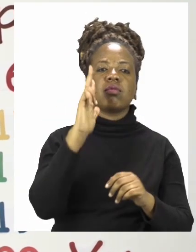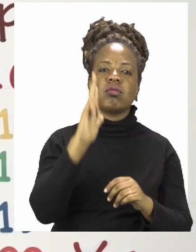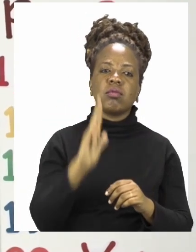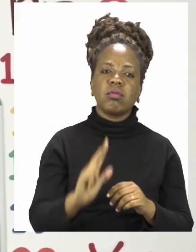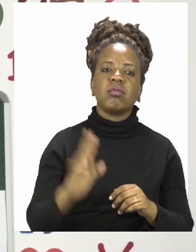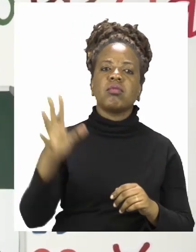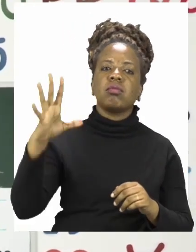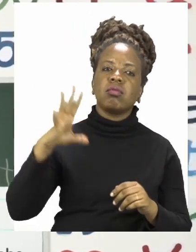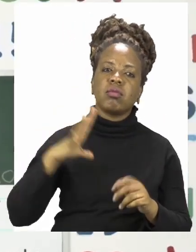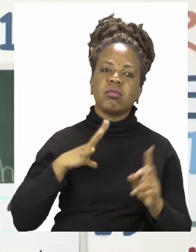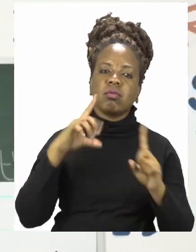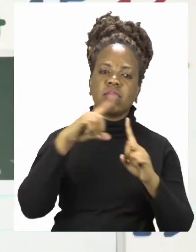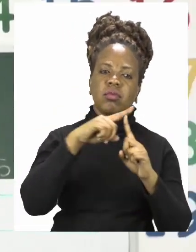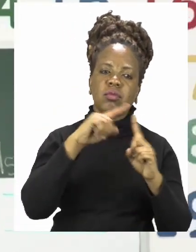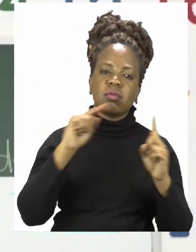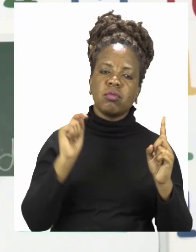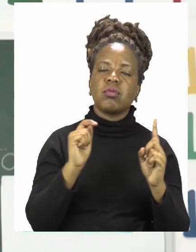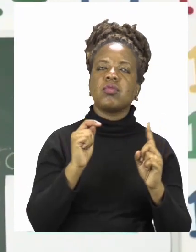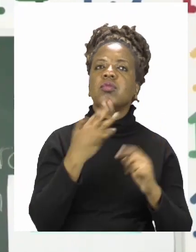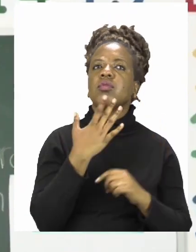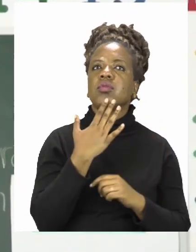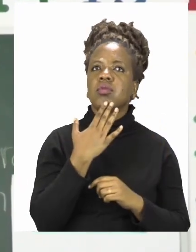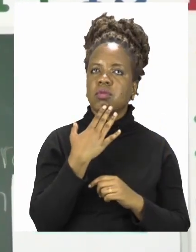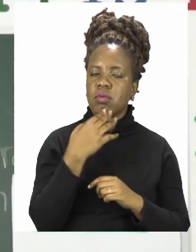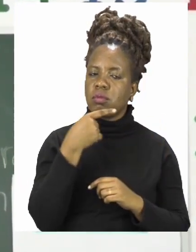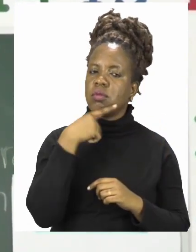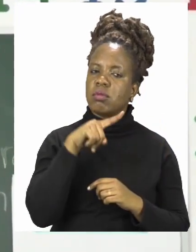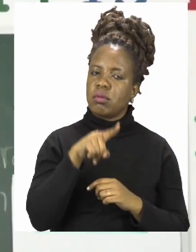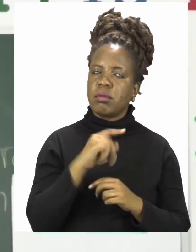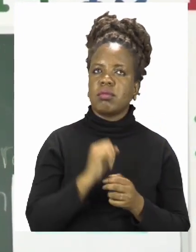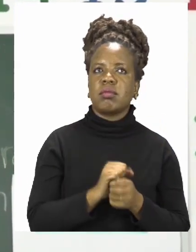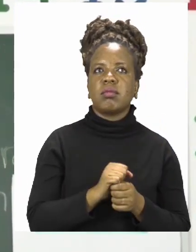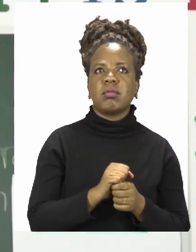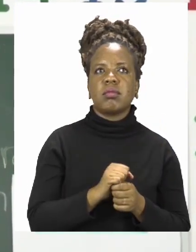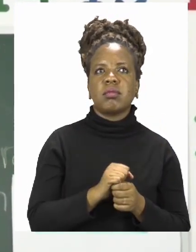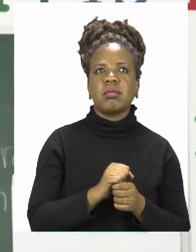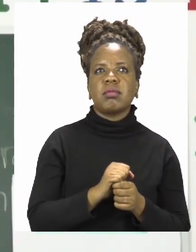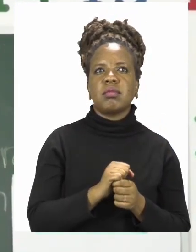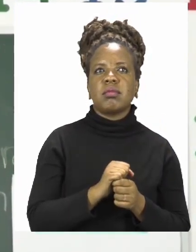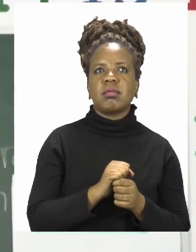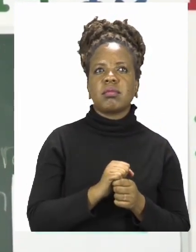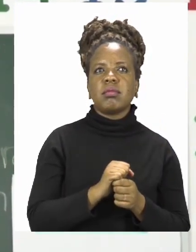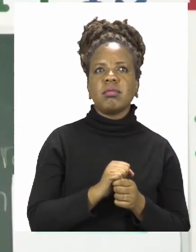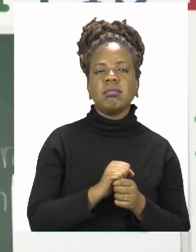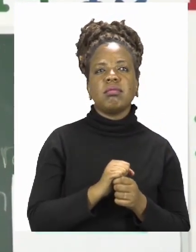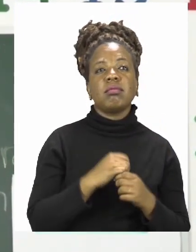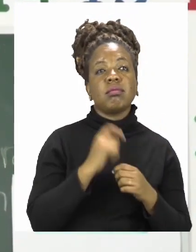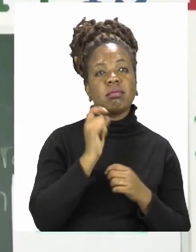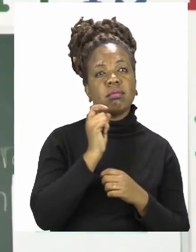the man. And how we're going to do that is we are now going to say